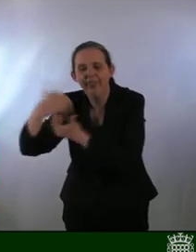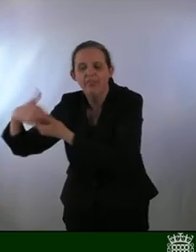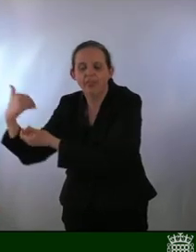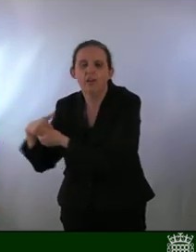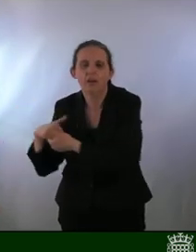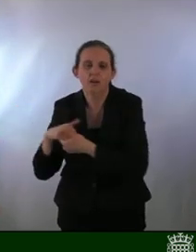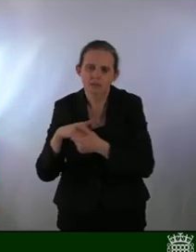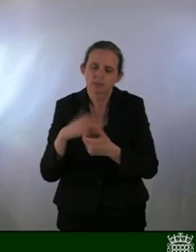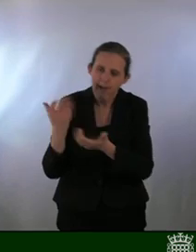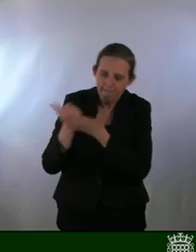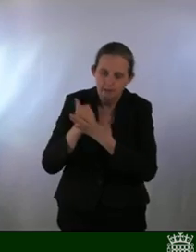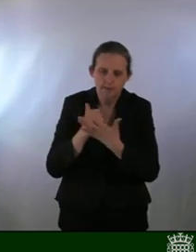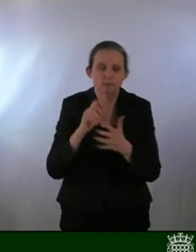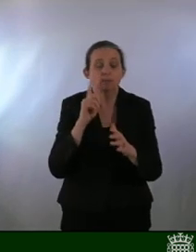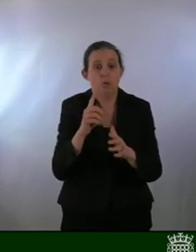to avoid